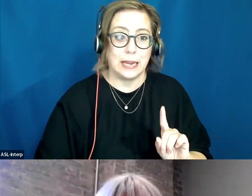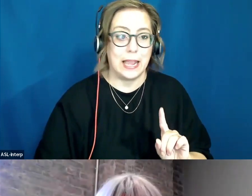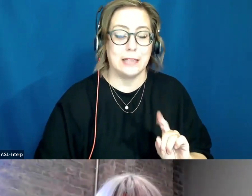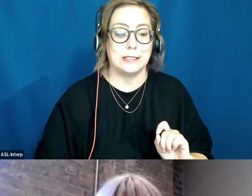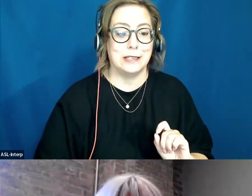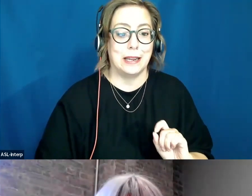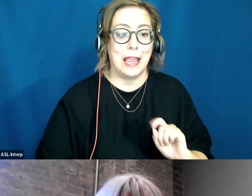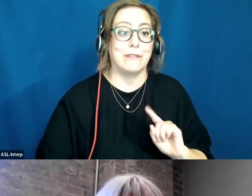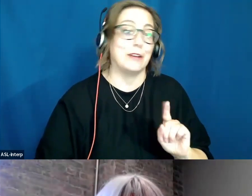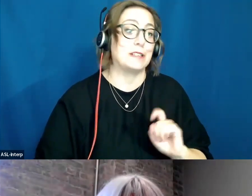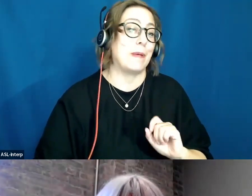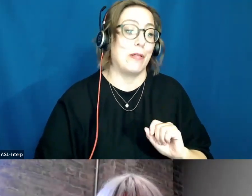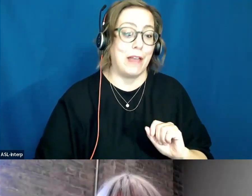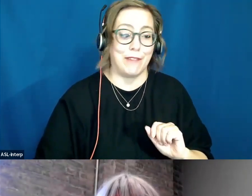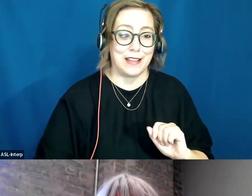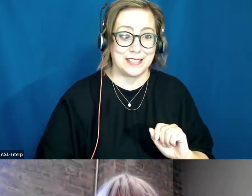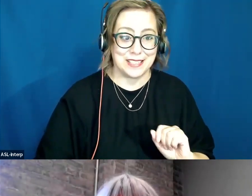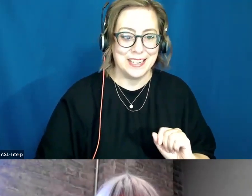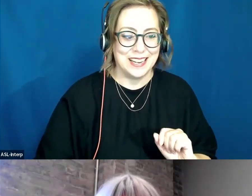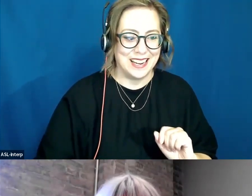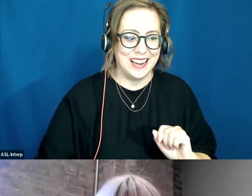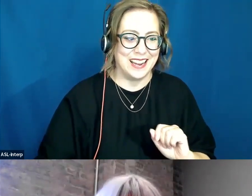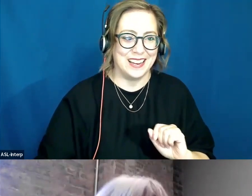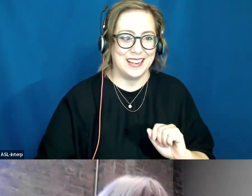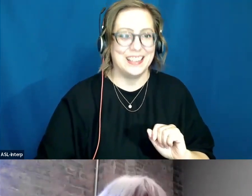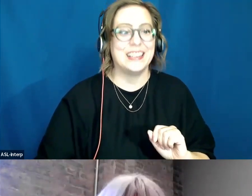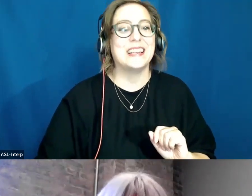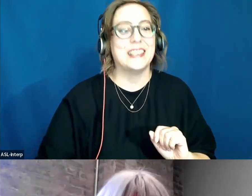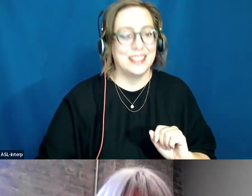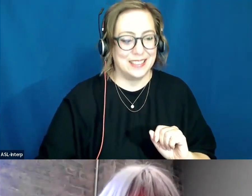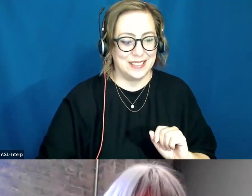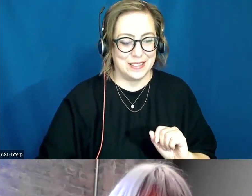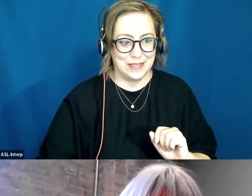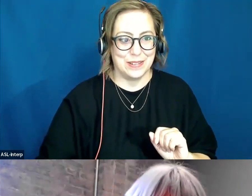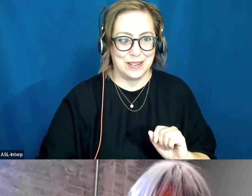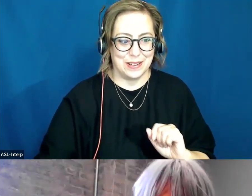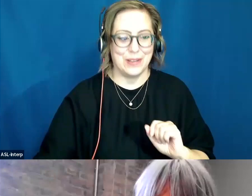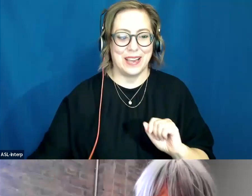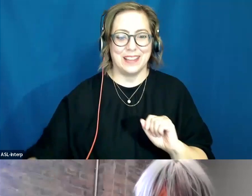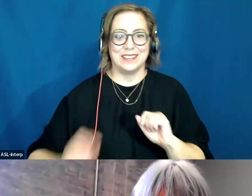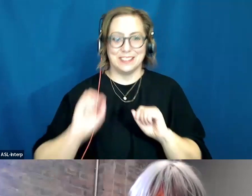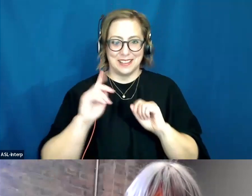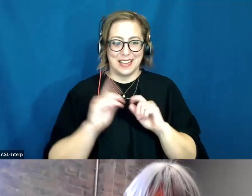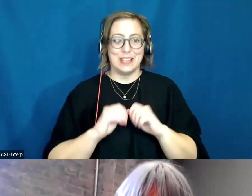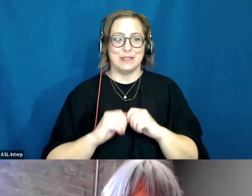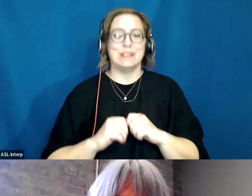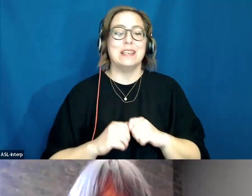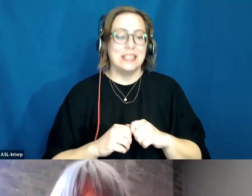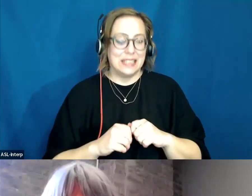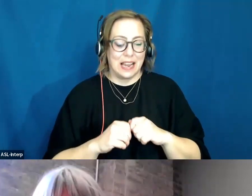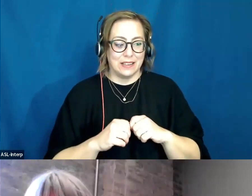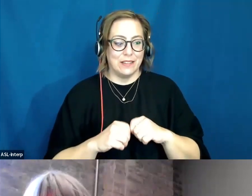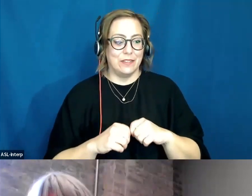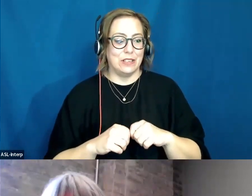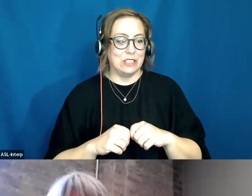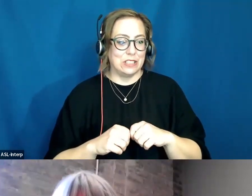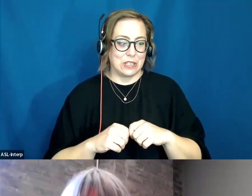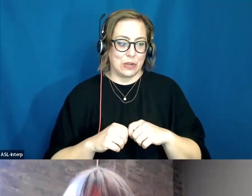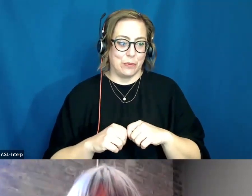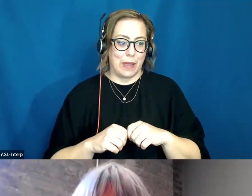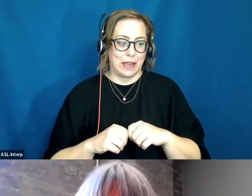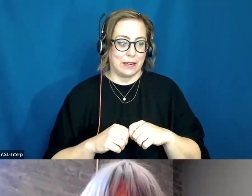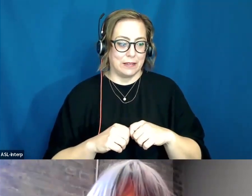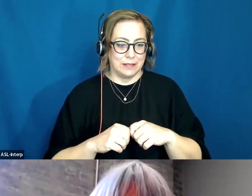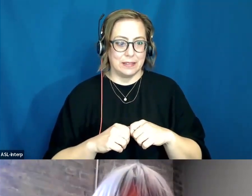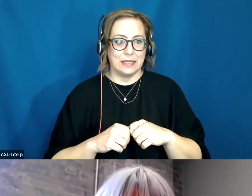little bit. I can't overspell that fast. Now Janelle's phone is going off. Okay, good. Thank you. Yeah, you can just...